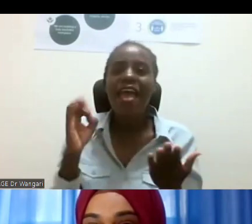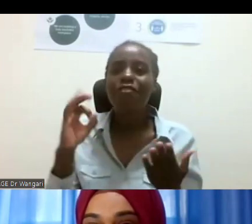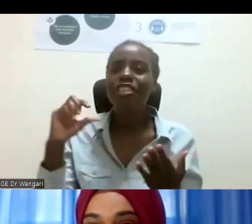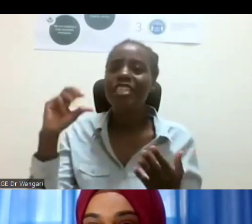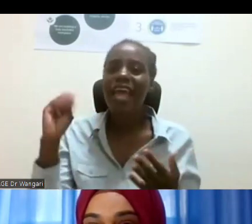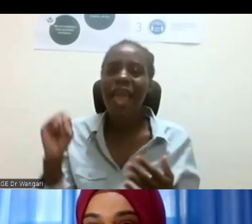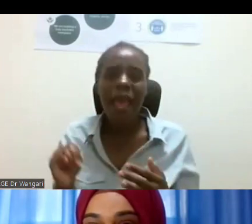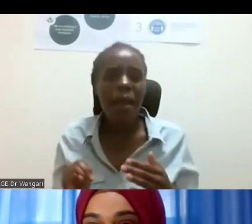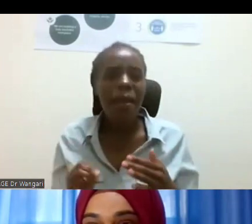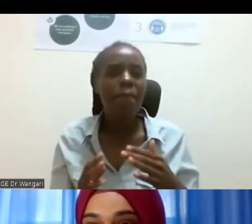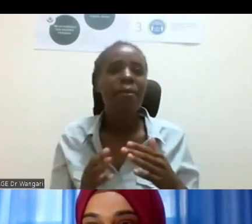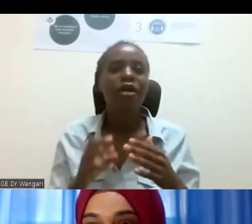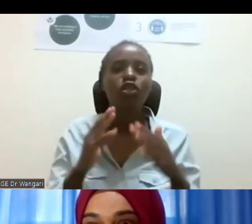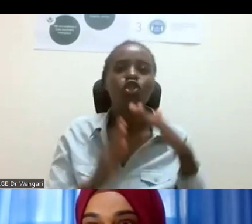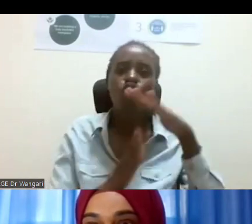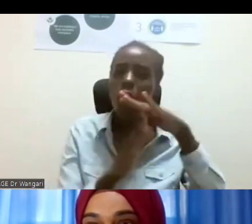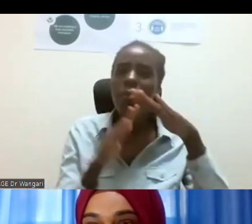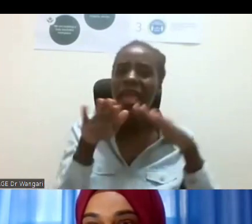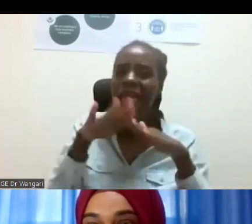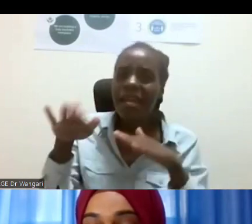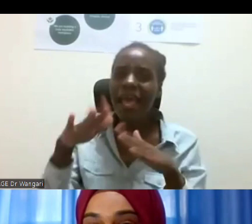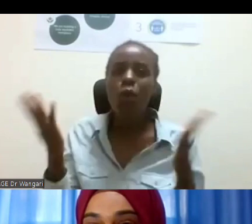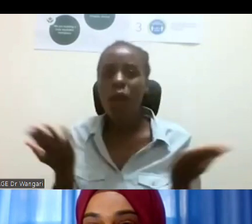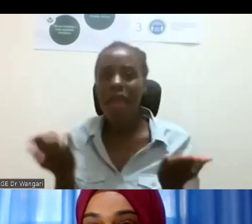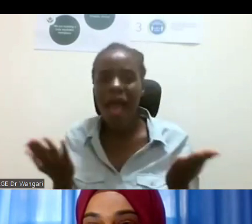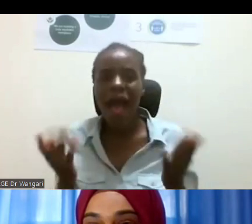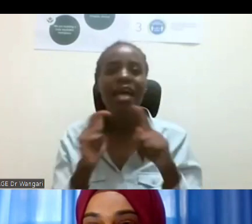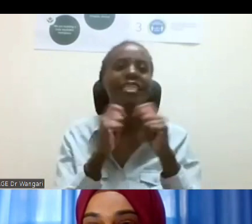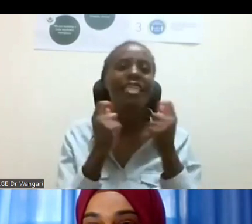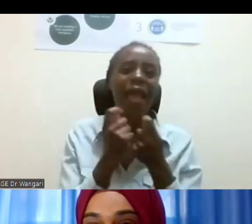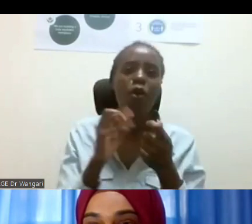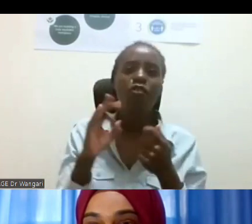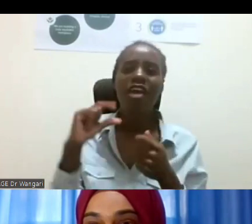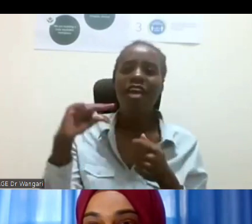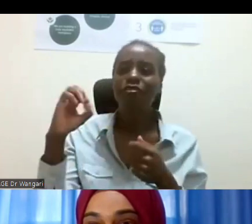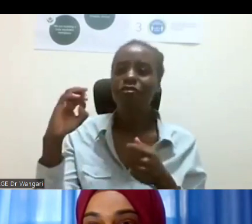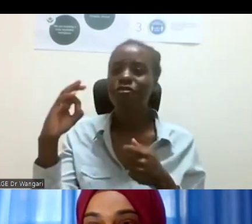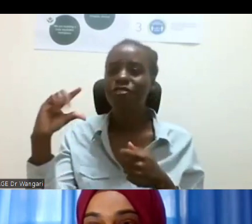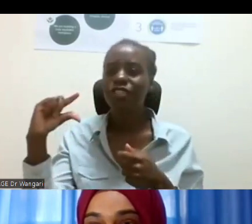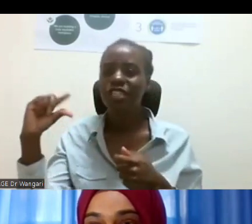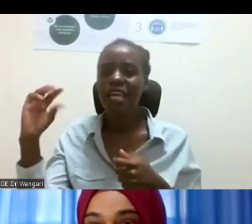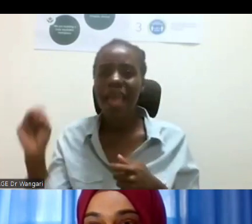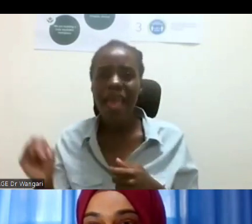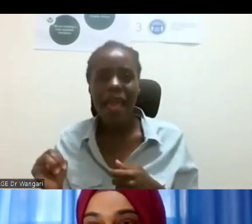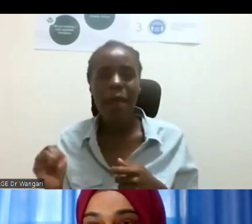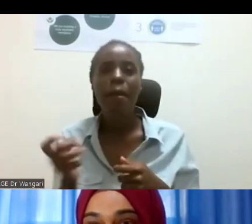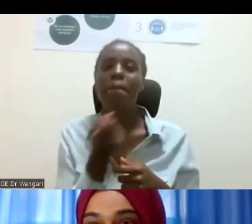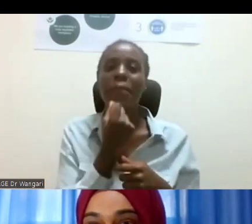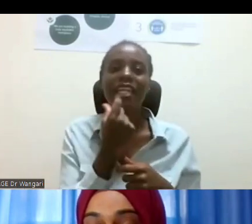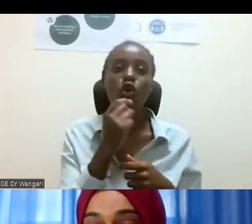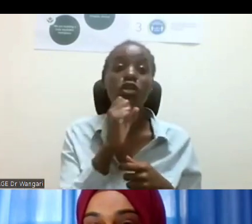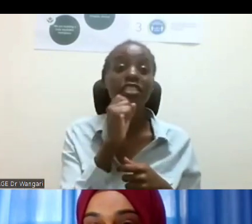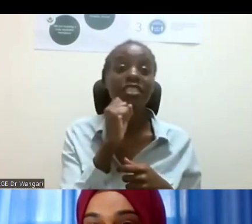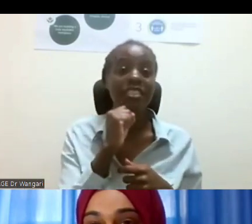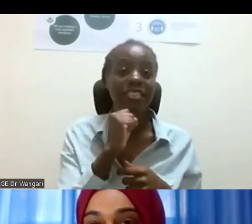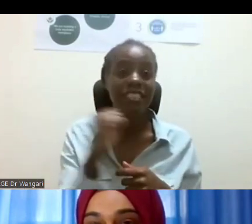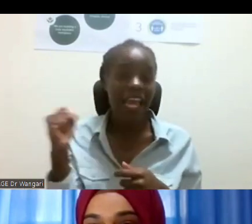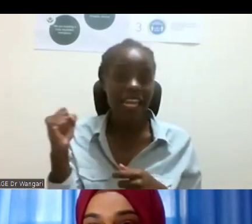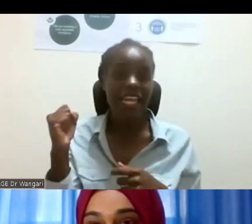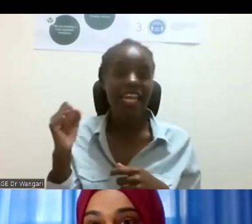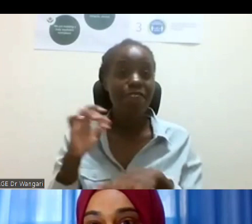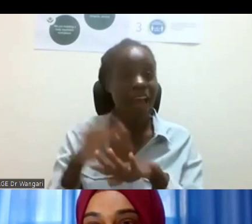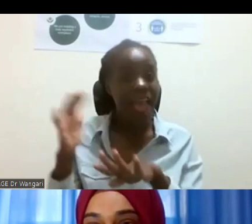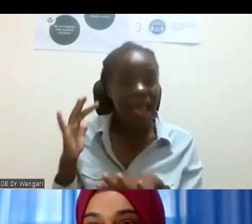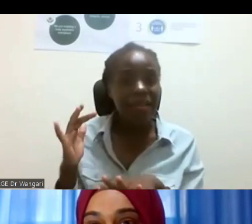the world. They talked about the types of FGM. They talked about the medical side effects, both the immediate side effects and the